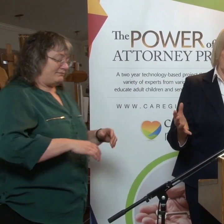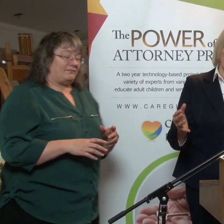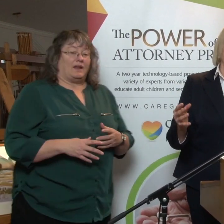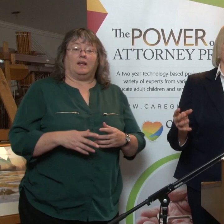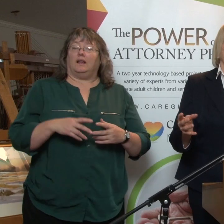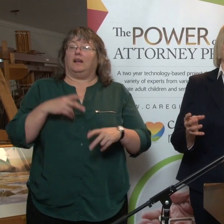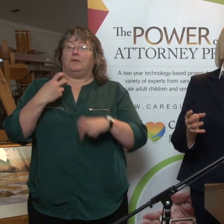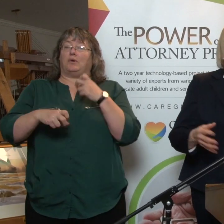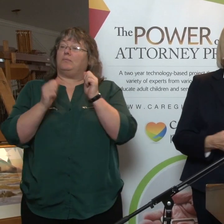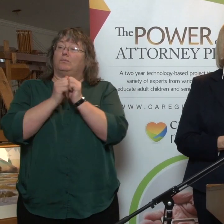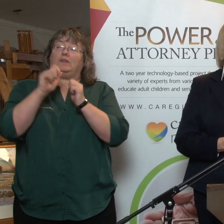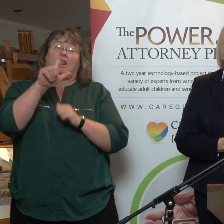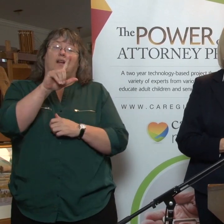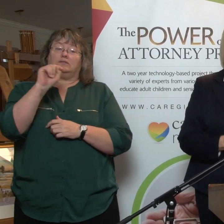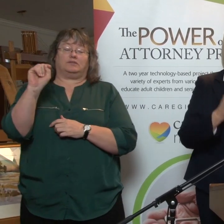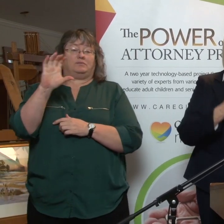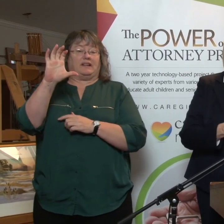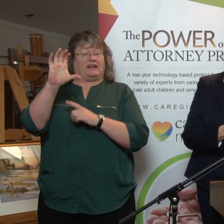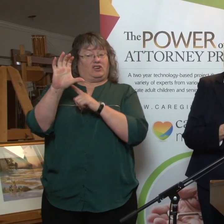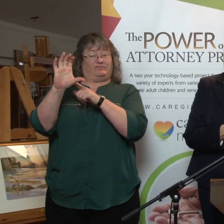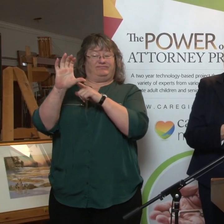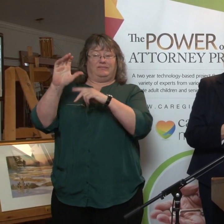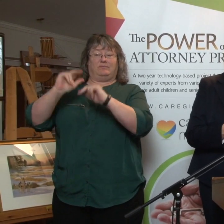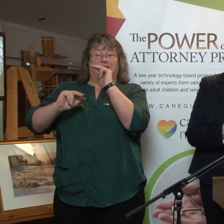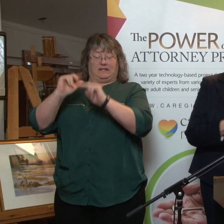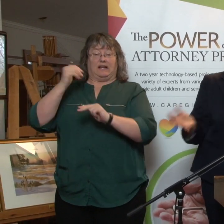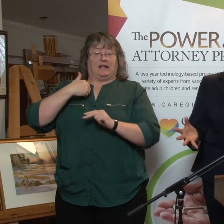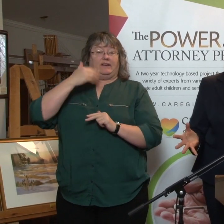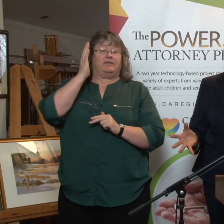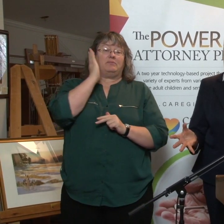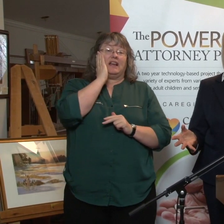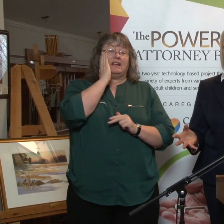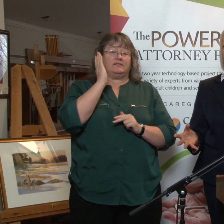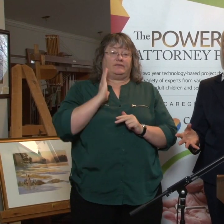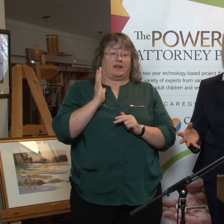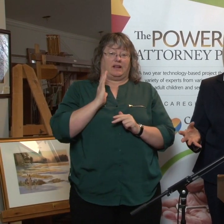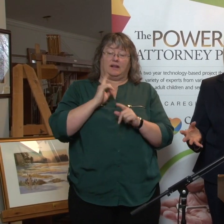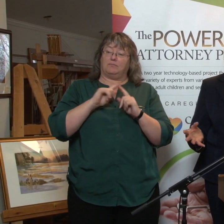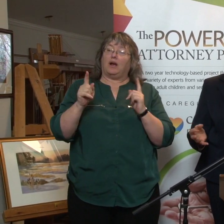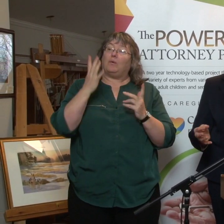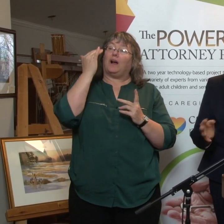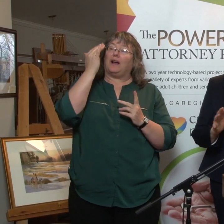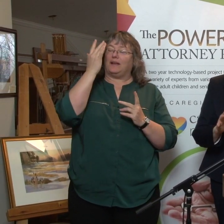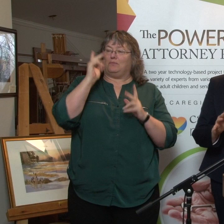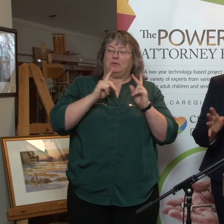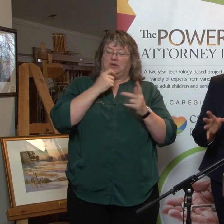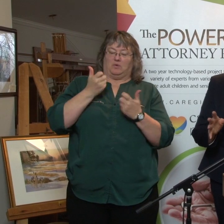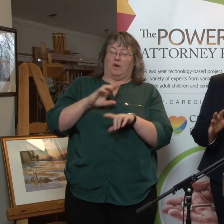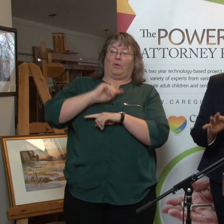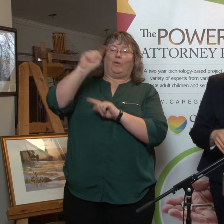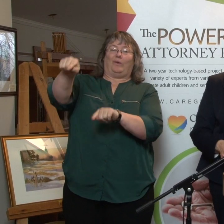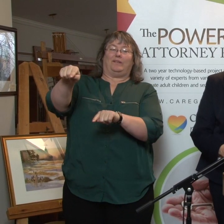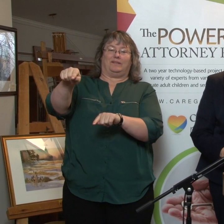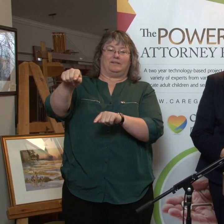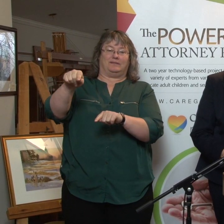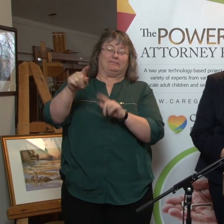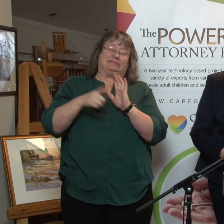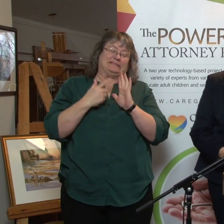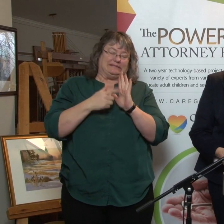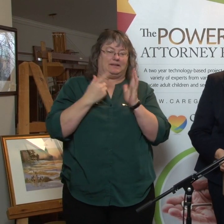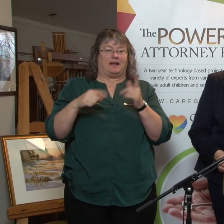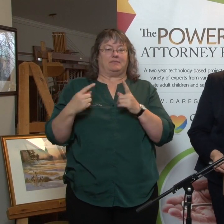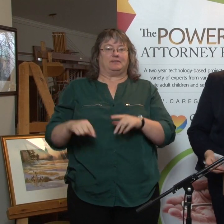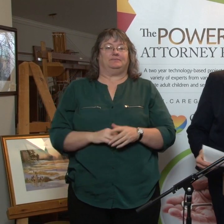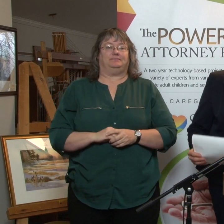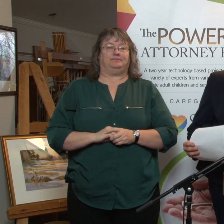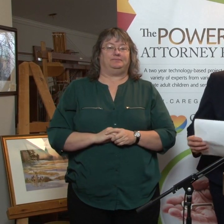that long-term care facility has beds because nobody wants to go there. Not necessarily, but sometimes that